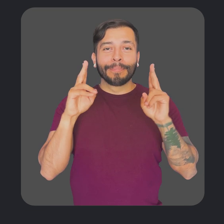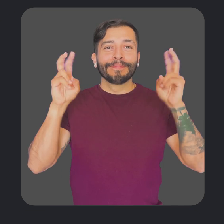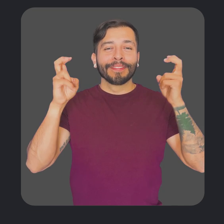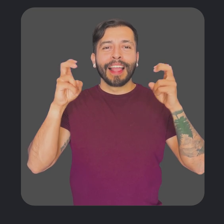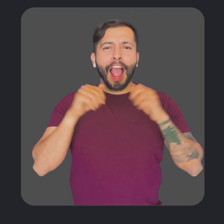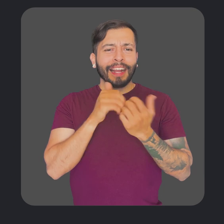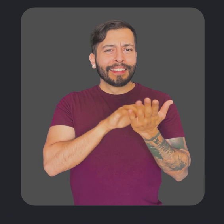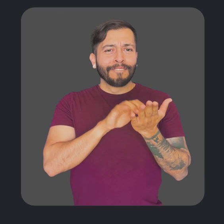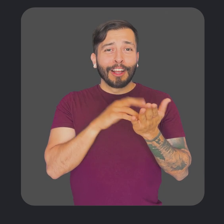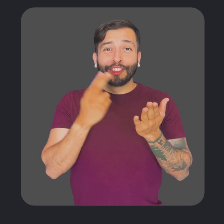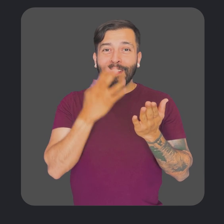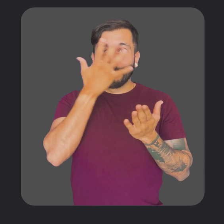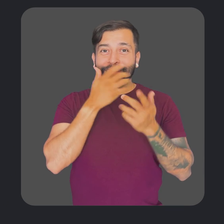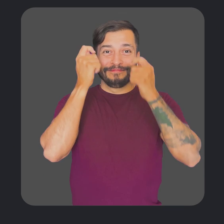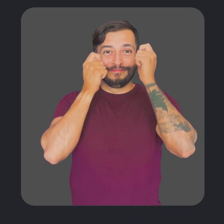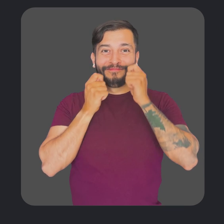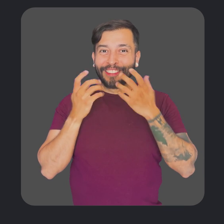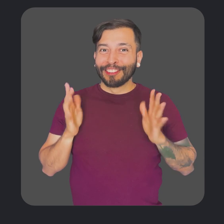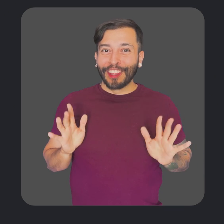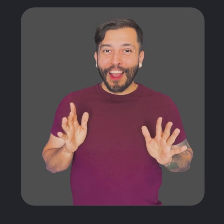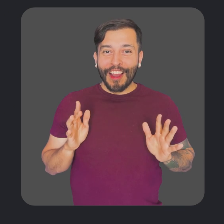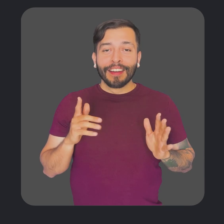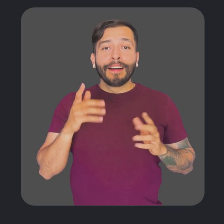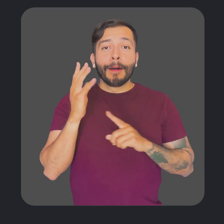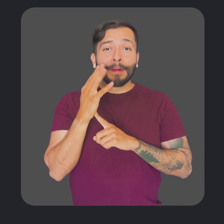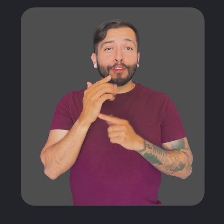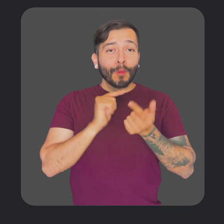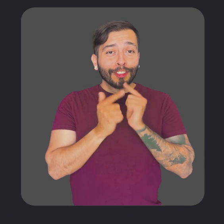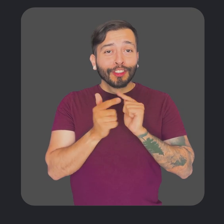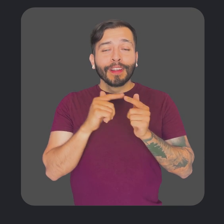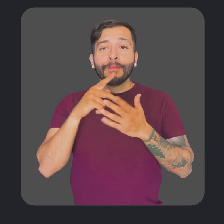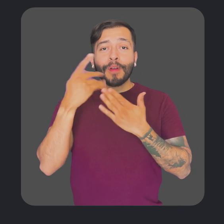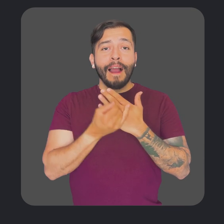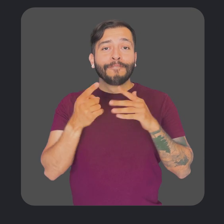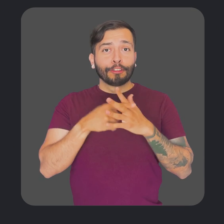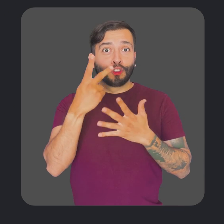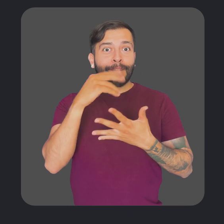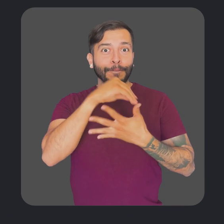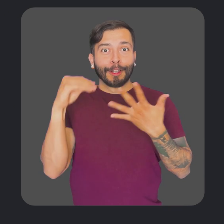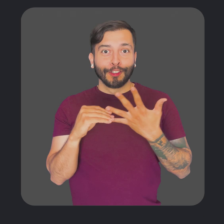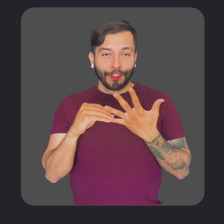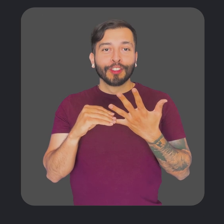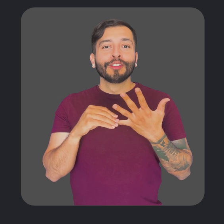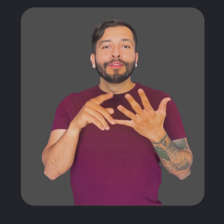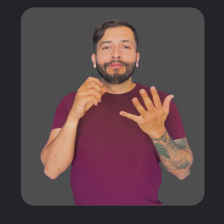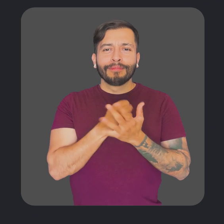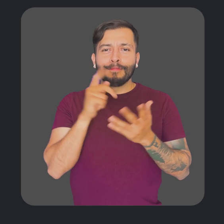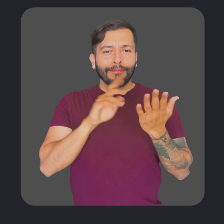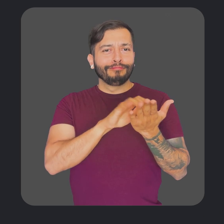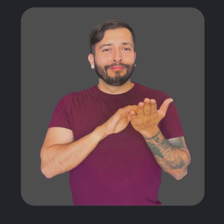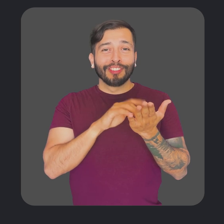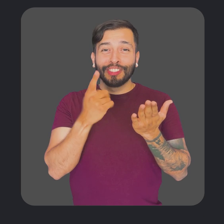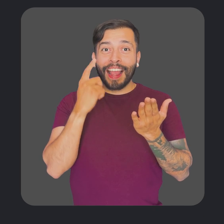video, How to Navigate Your Phone Using Facial Gestures. We take a look at Camera Switches and Project Activate, two features